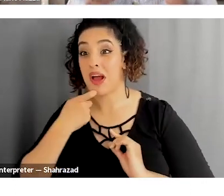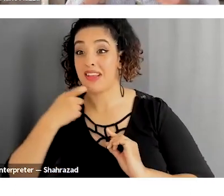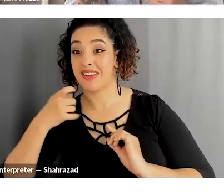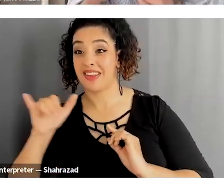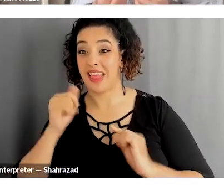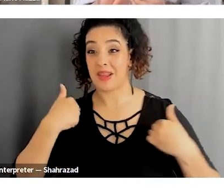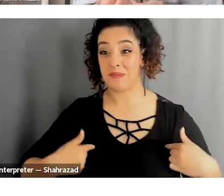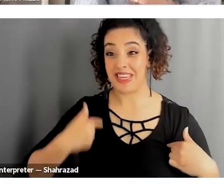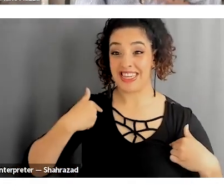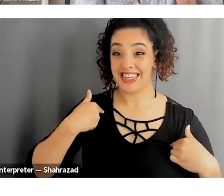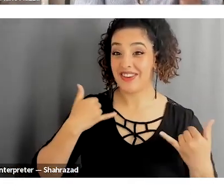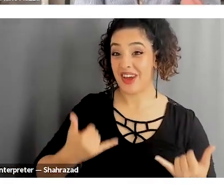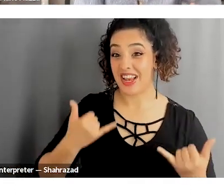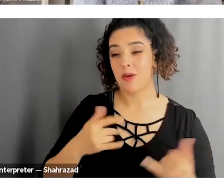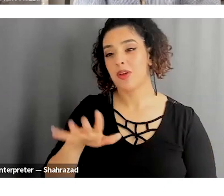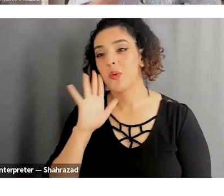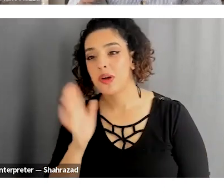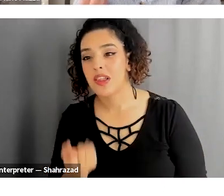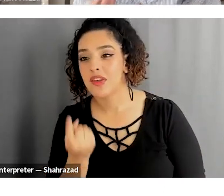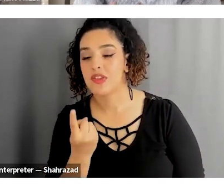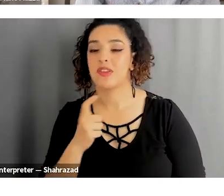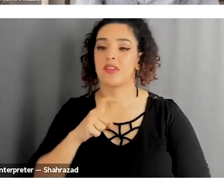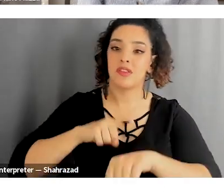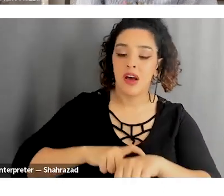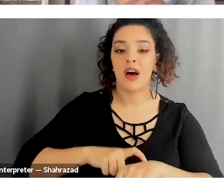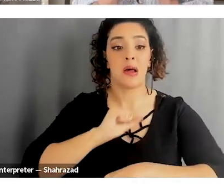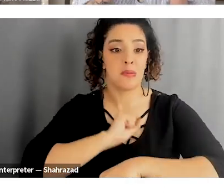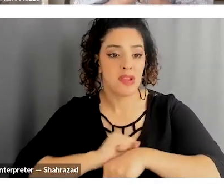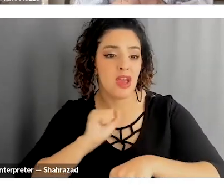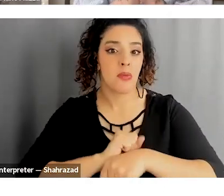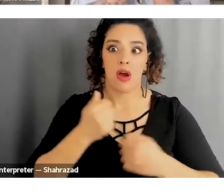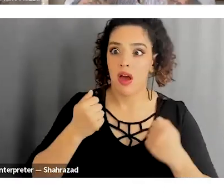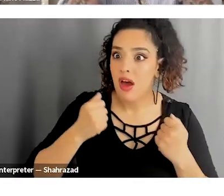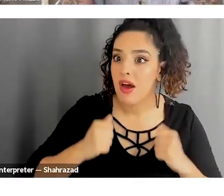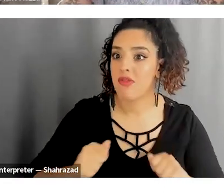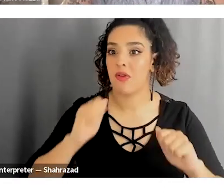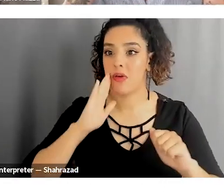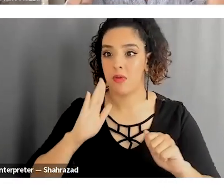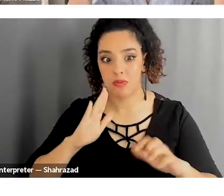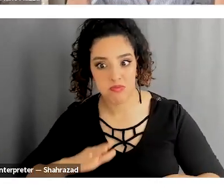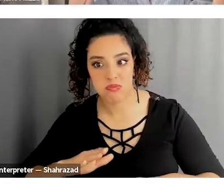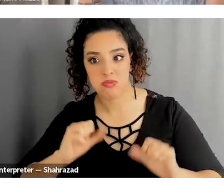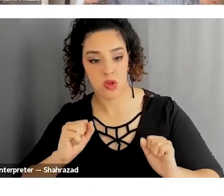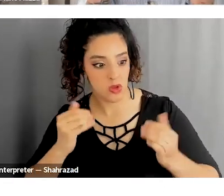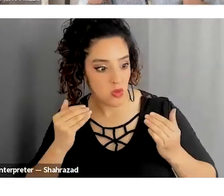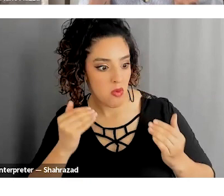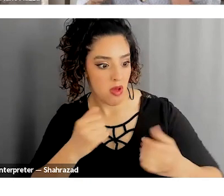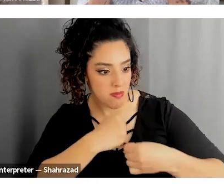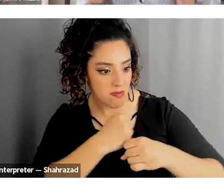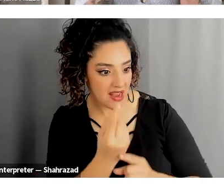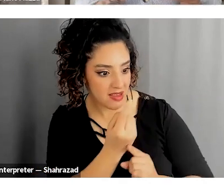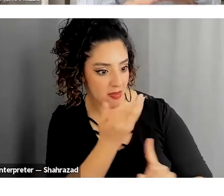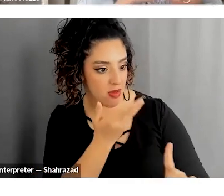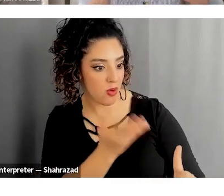you understand the time and the labor and the effort that it takes to make something that